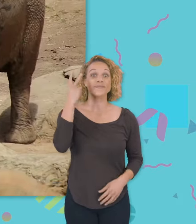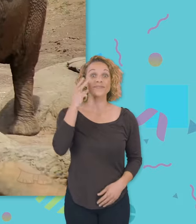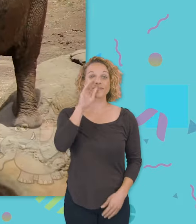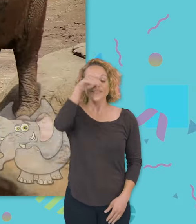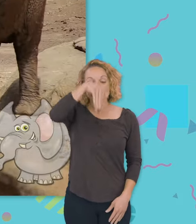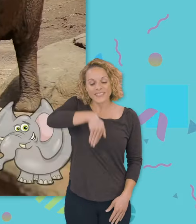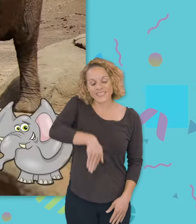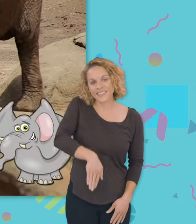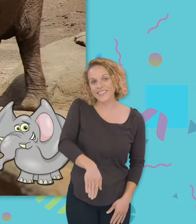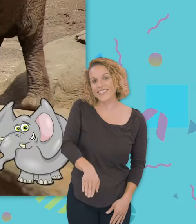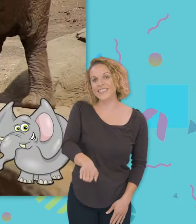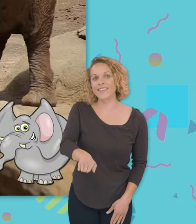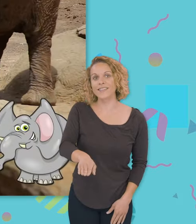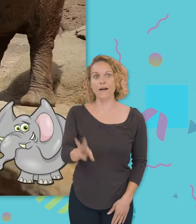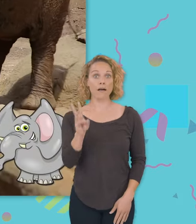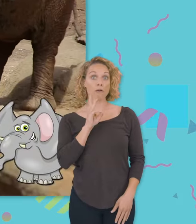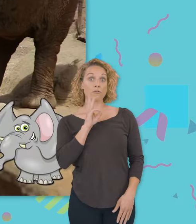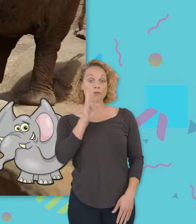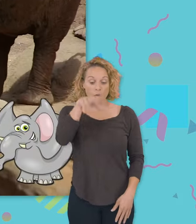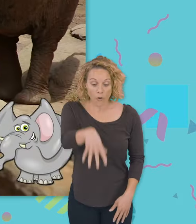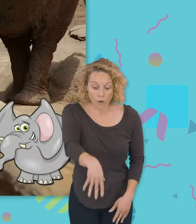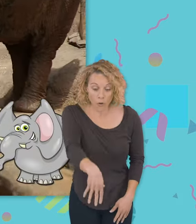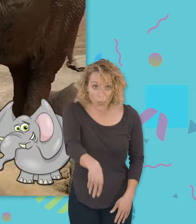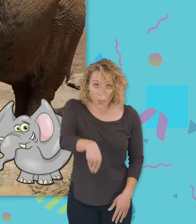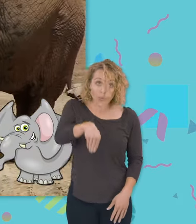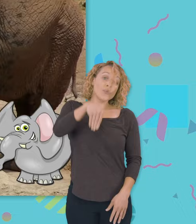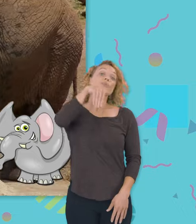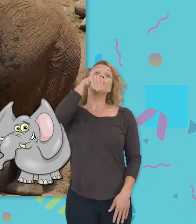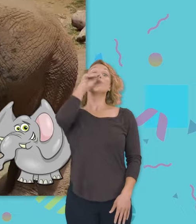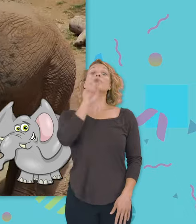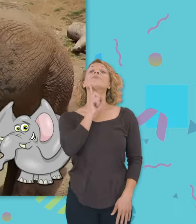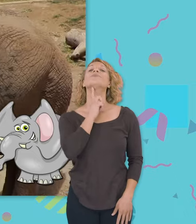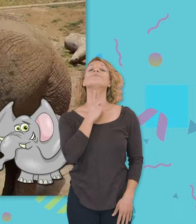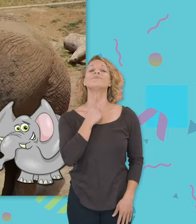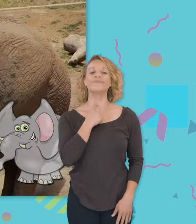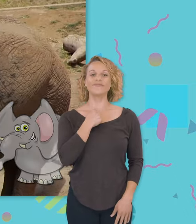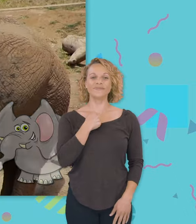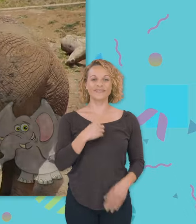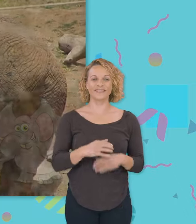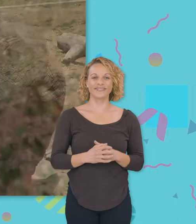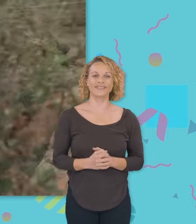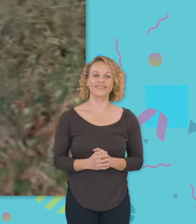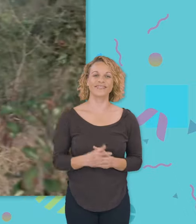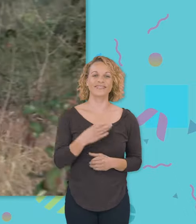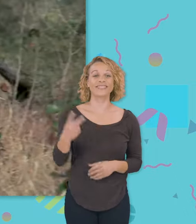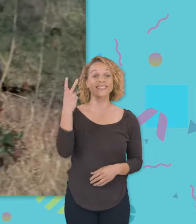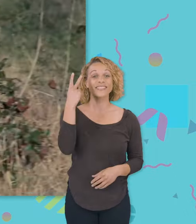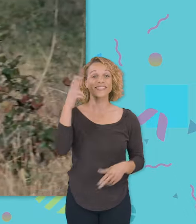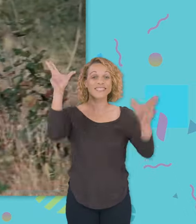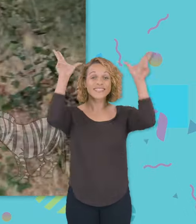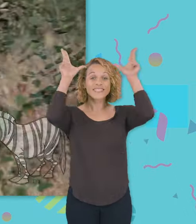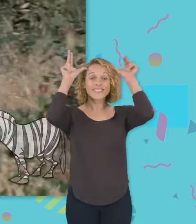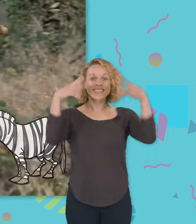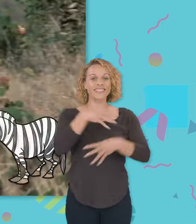And I see elephants. They use their trunk to drink up water. And I